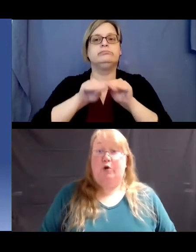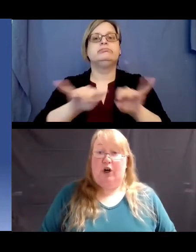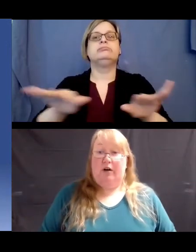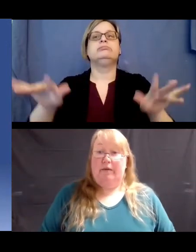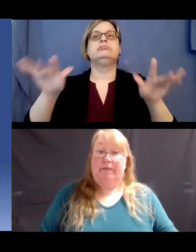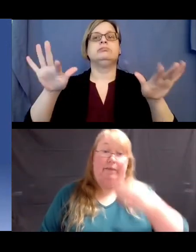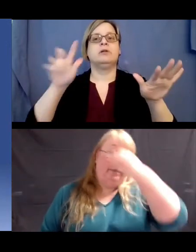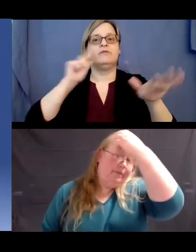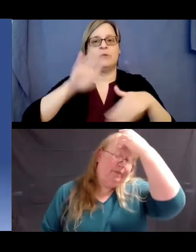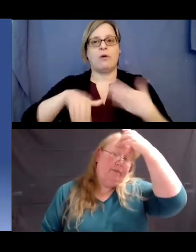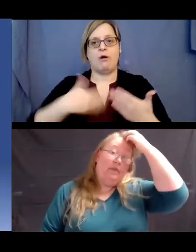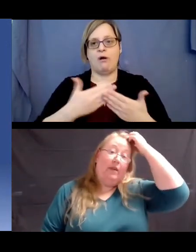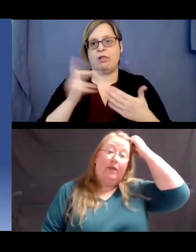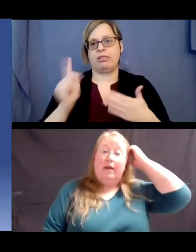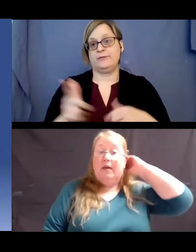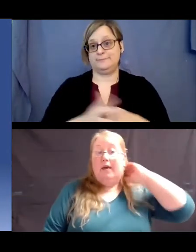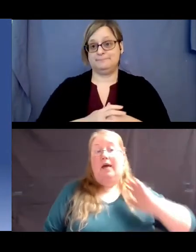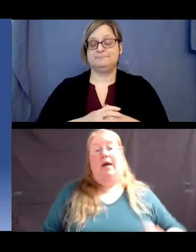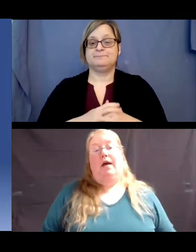the future.